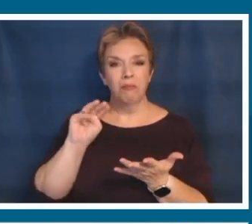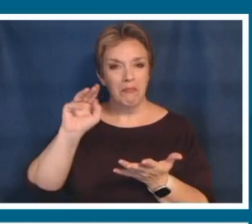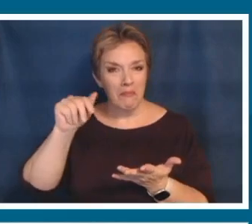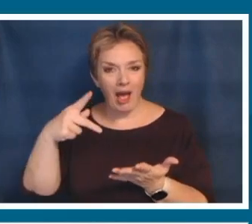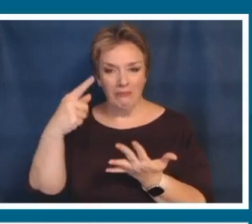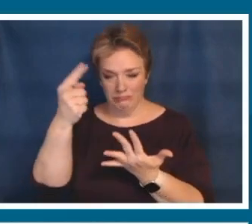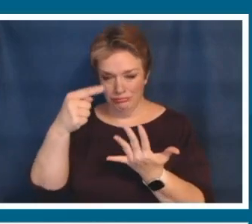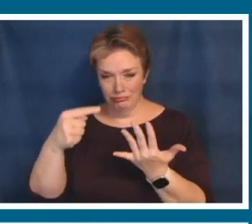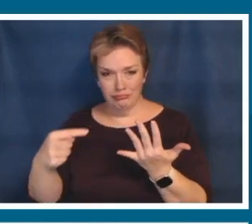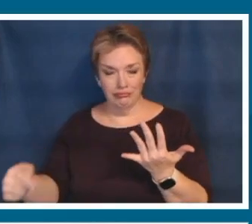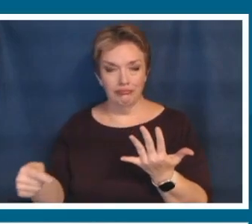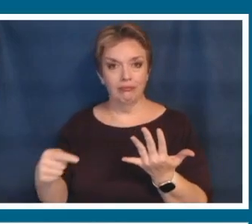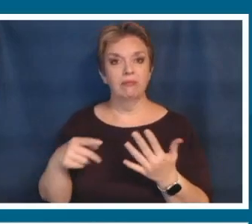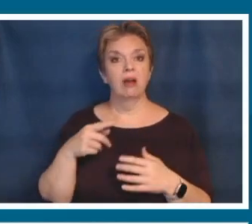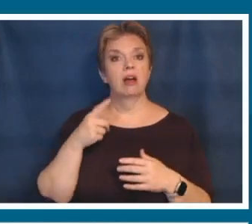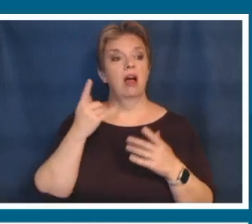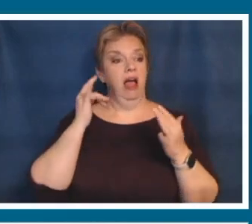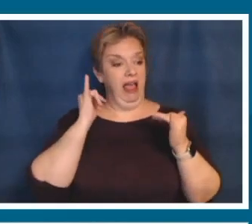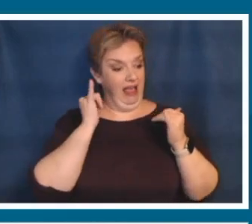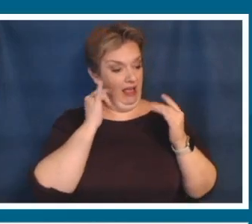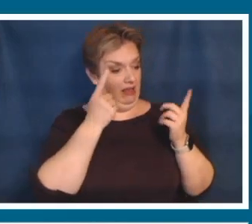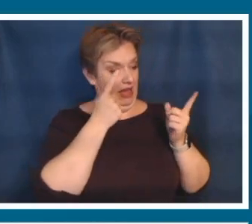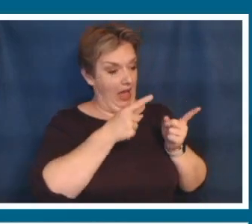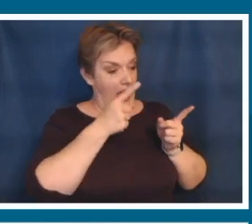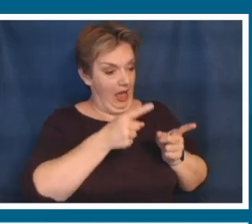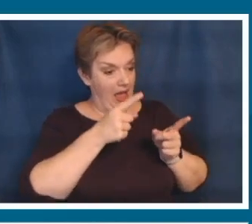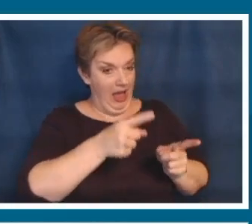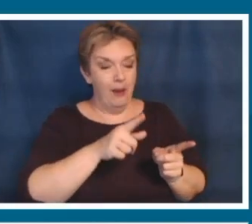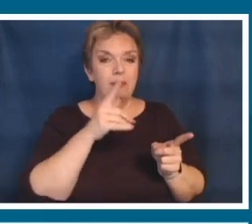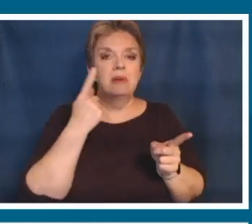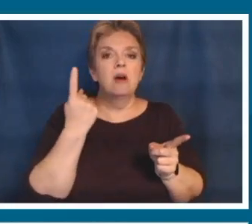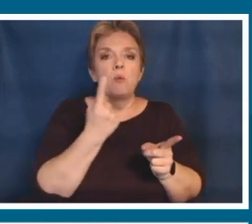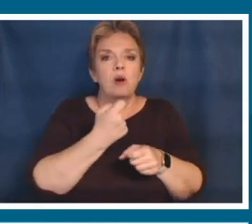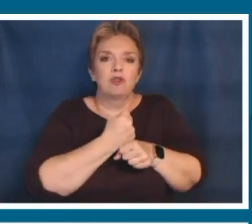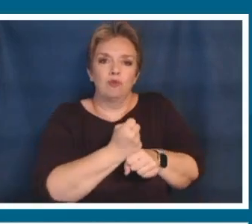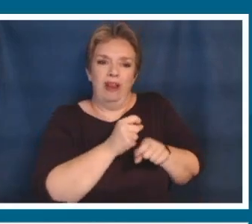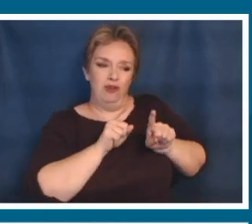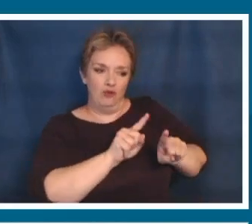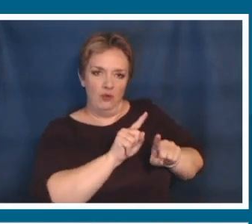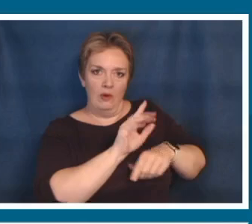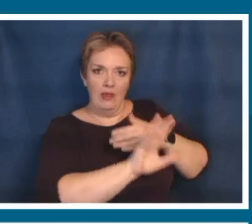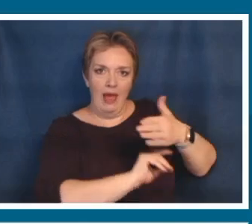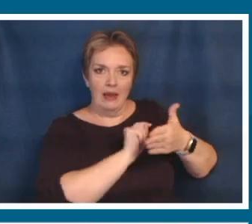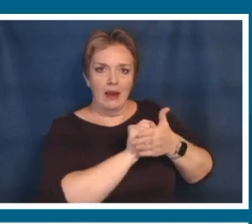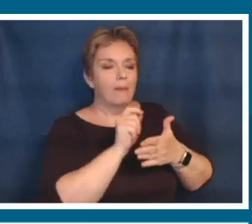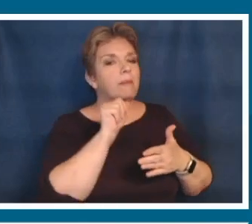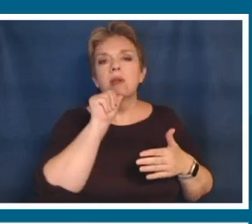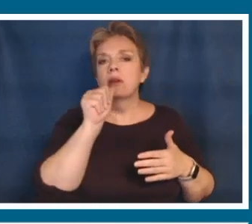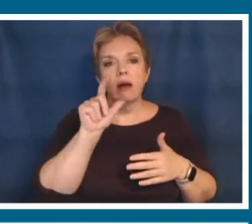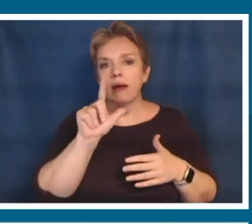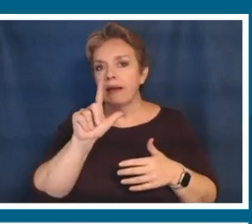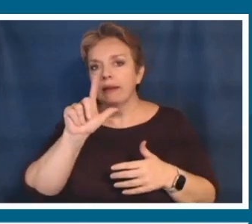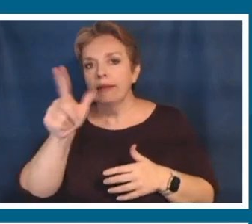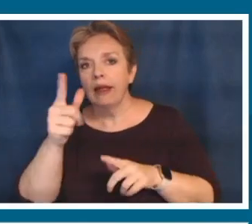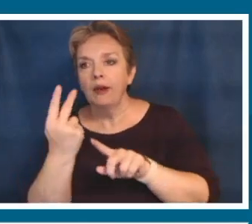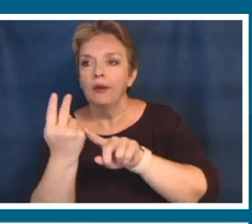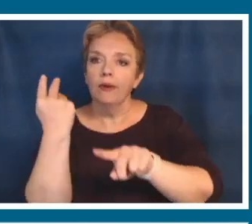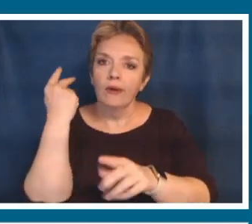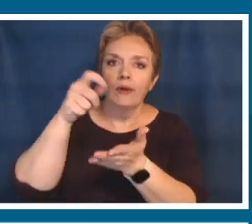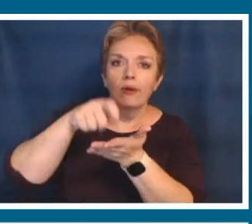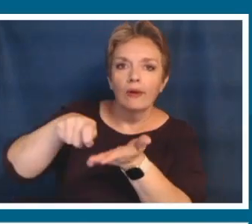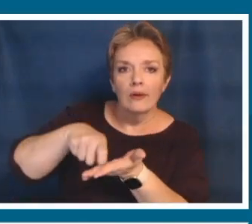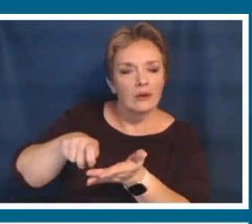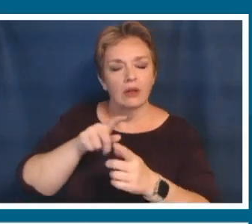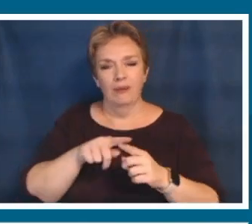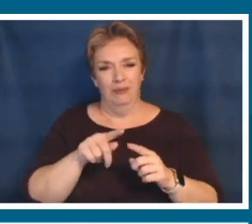they were created, the time the event happened. These are materials created at the time that the event under study, happened.